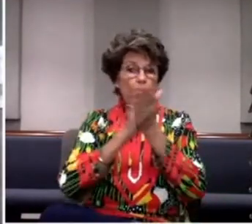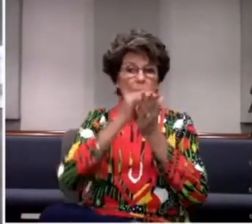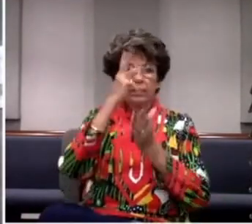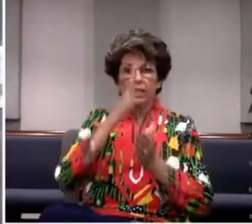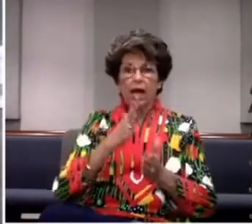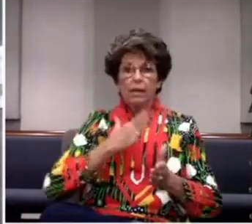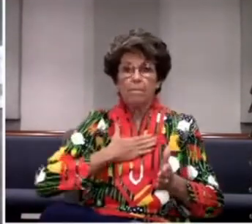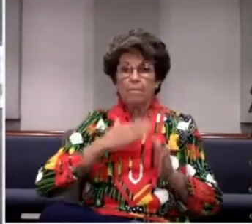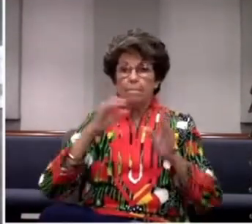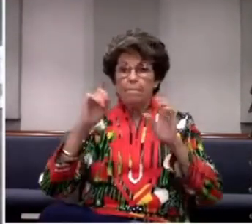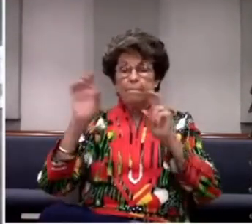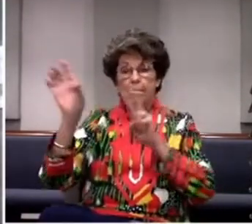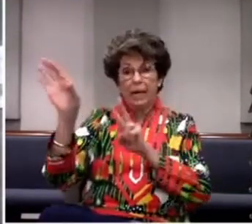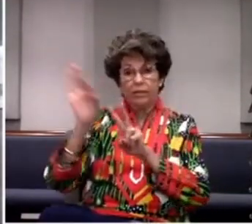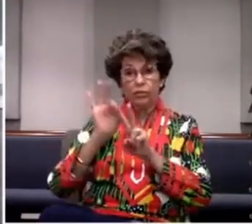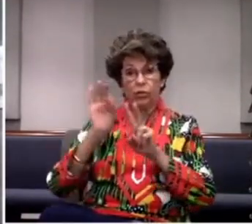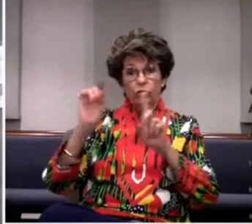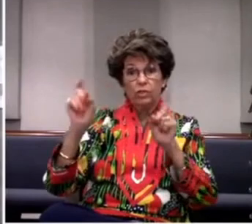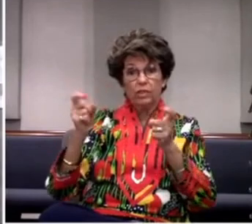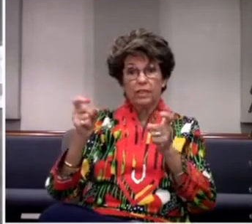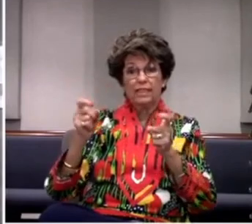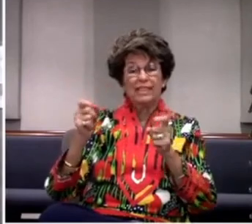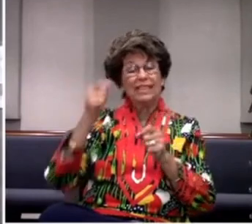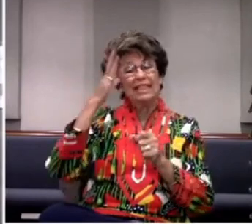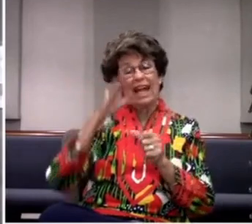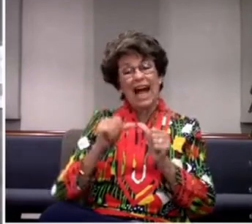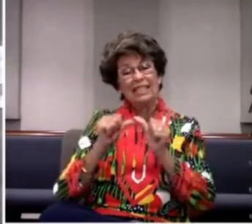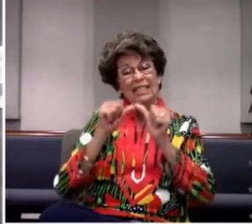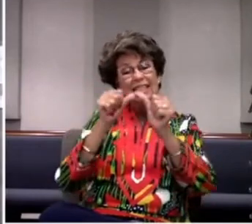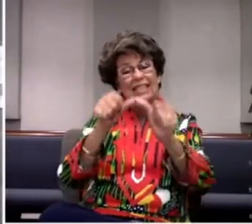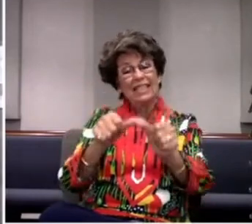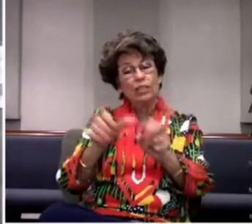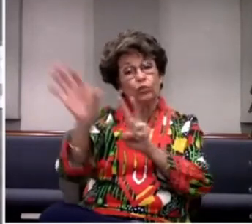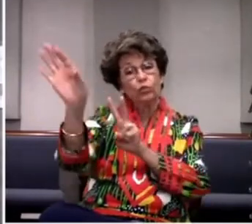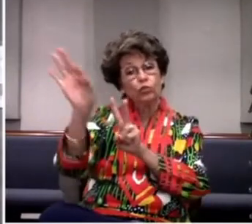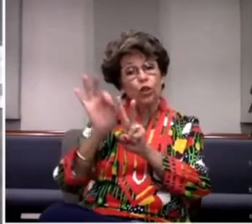sin, God chose to still love us.